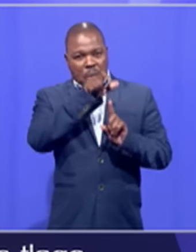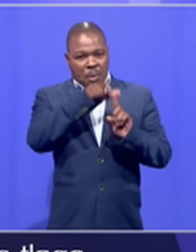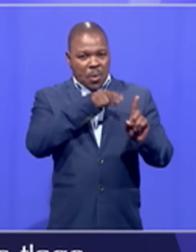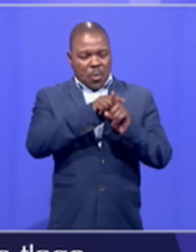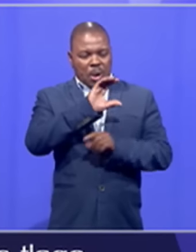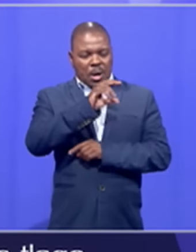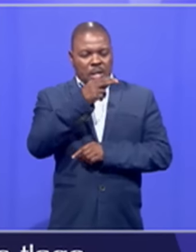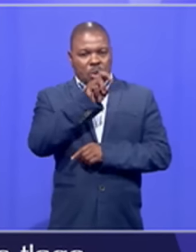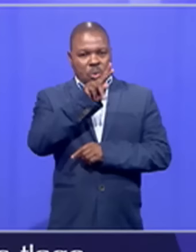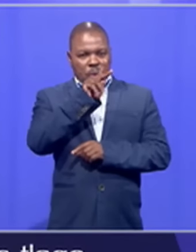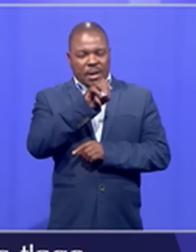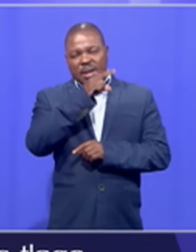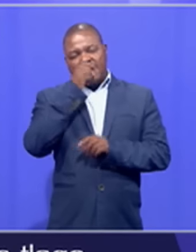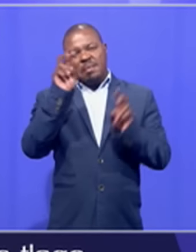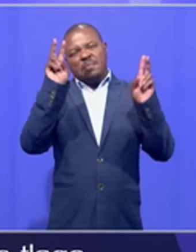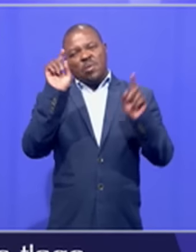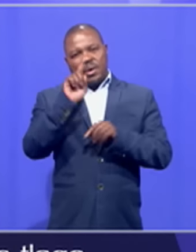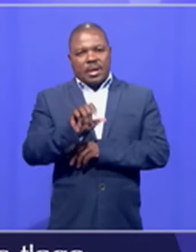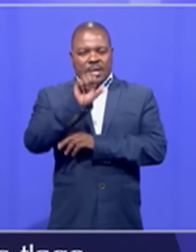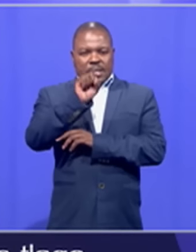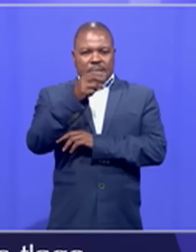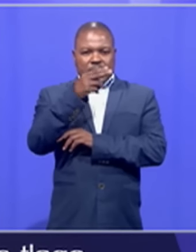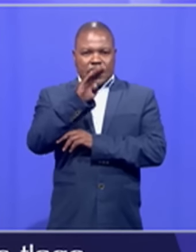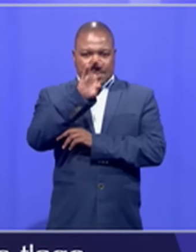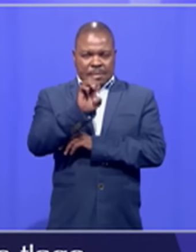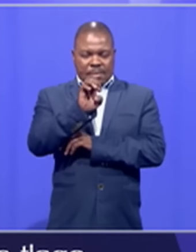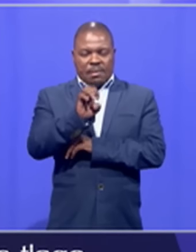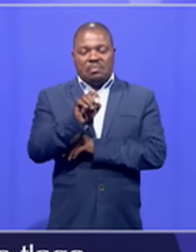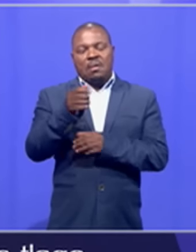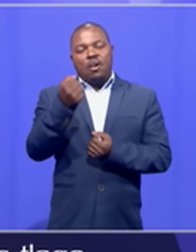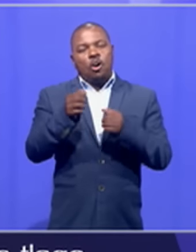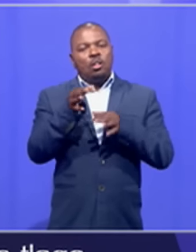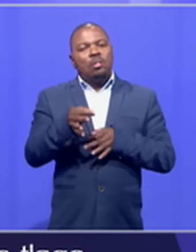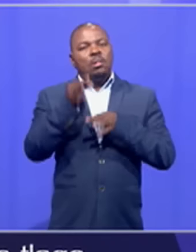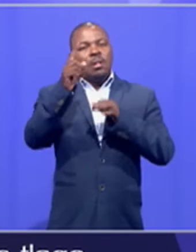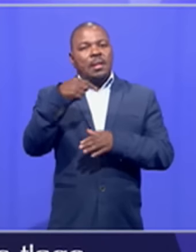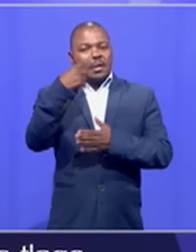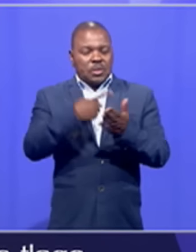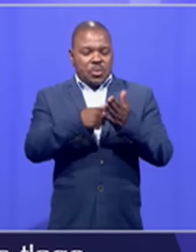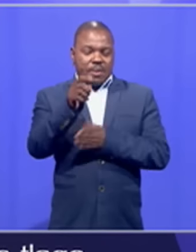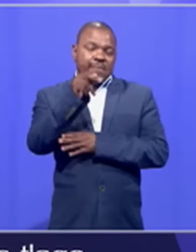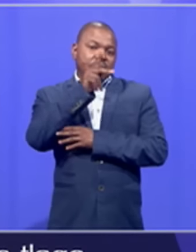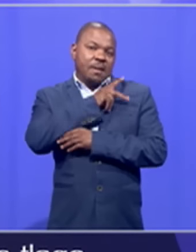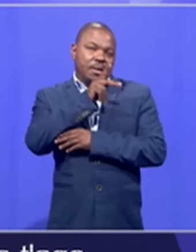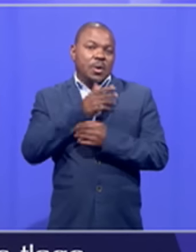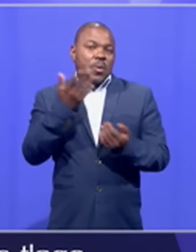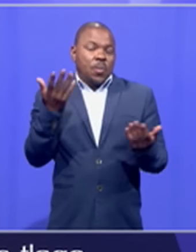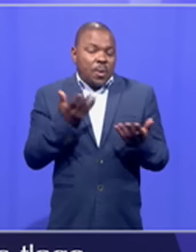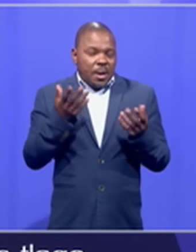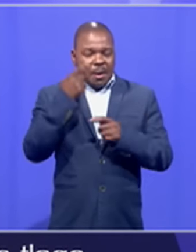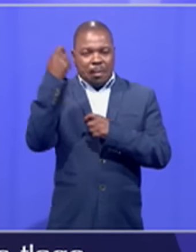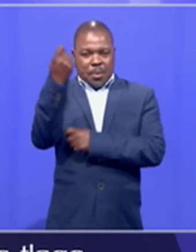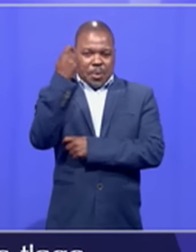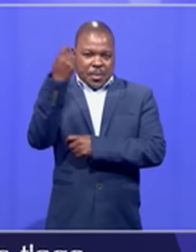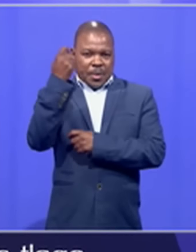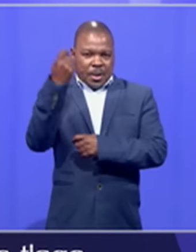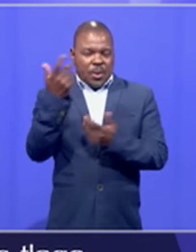yo a tsejwago ka la Shebe Mabena o šutišeditšwe bekeng e tlago ka Labohlano kgorontsheko ya magistrata ka